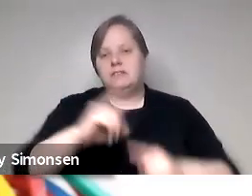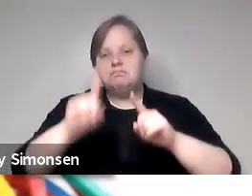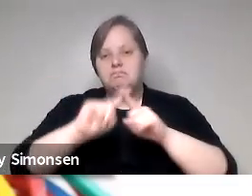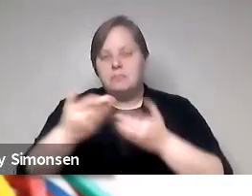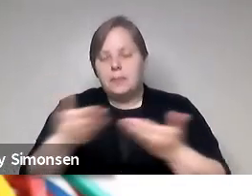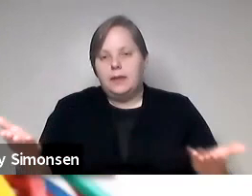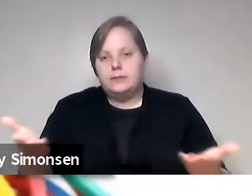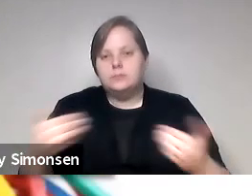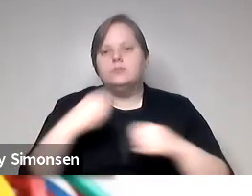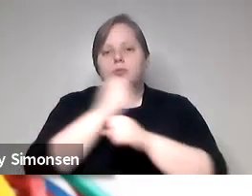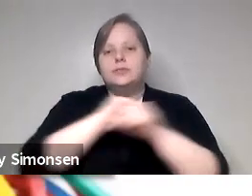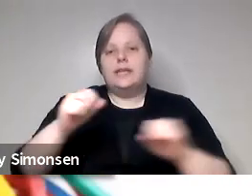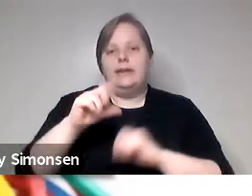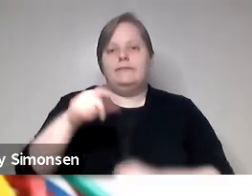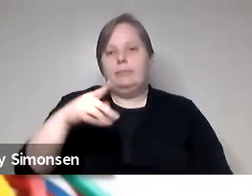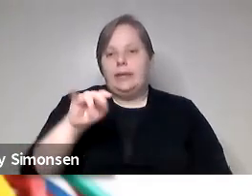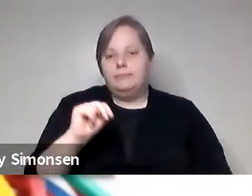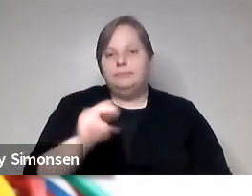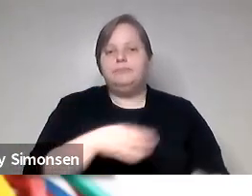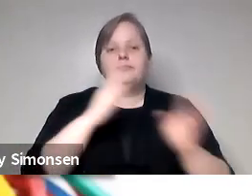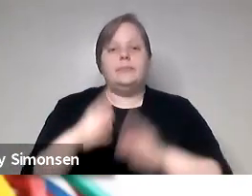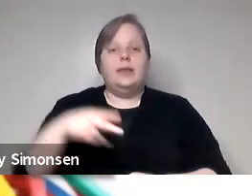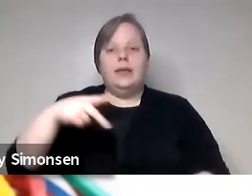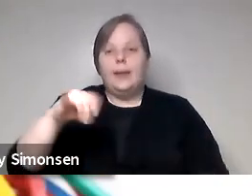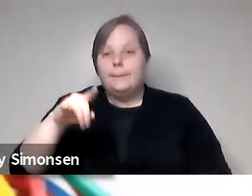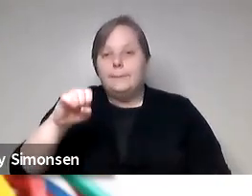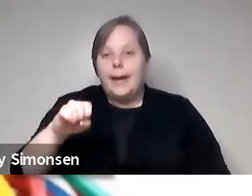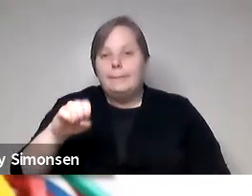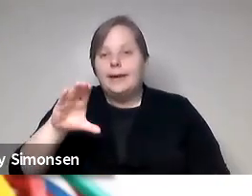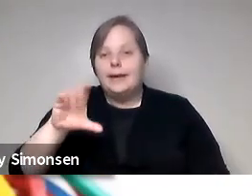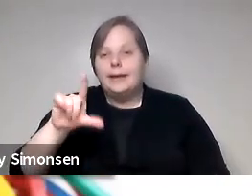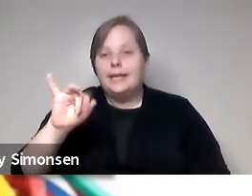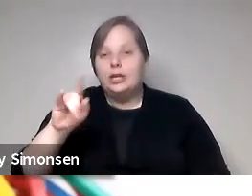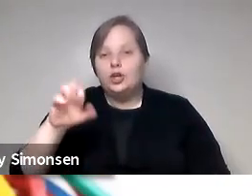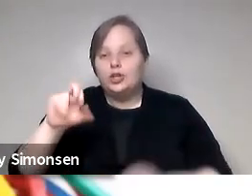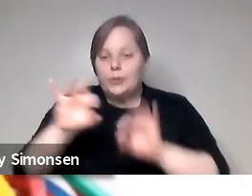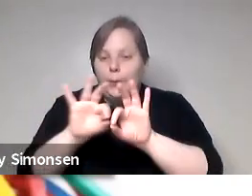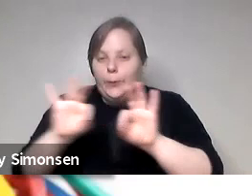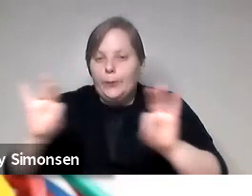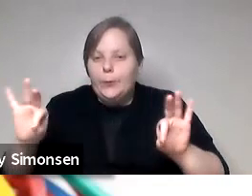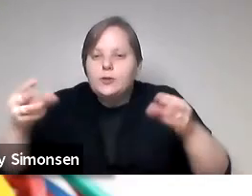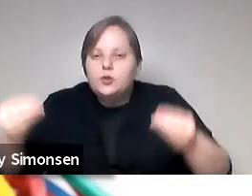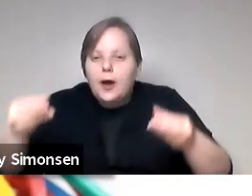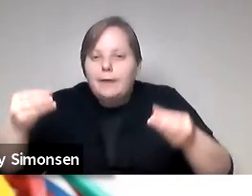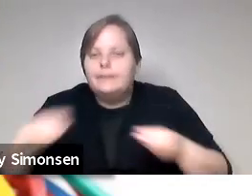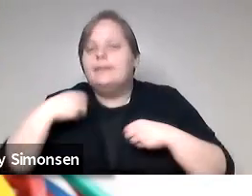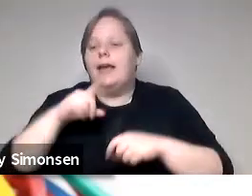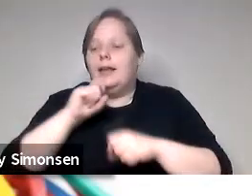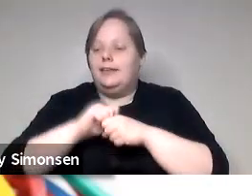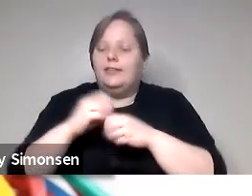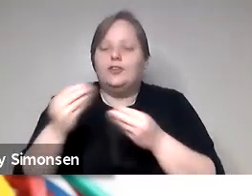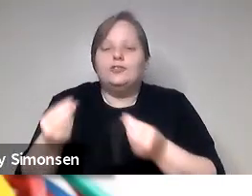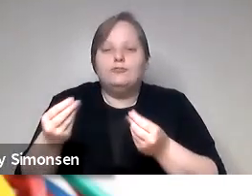with. Pipe cleaners, those are fuzzy. They can also come in fuzzy with metallic, so you're getting two